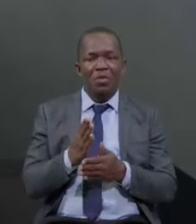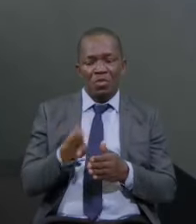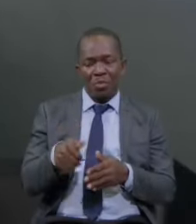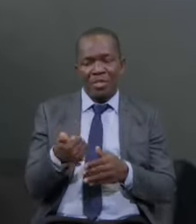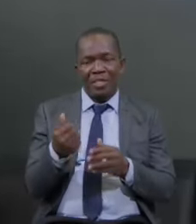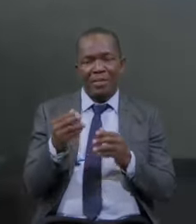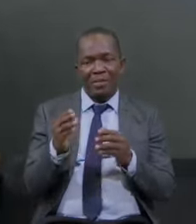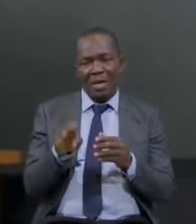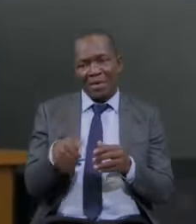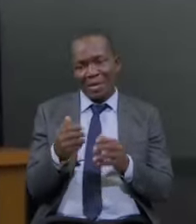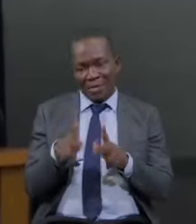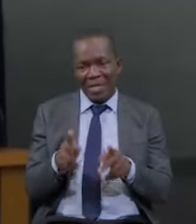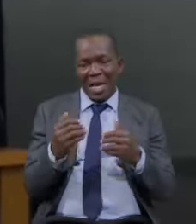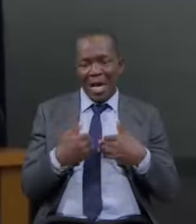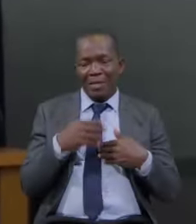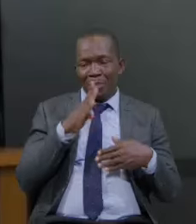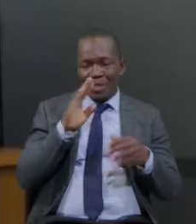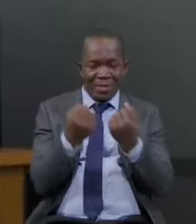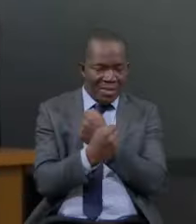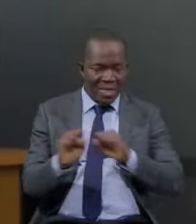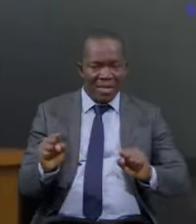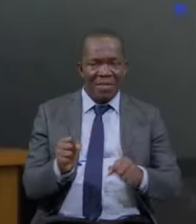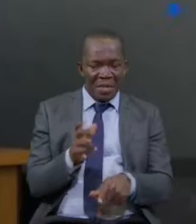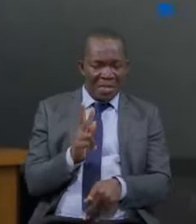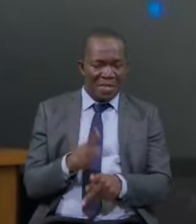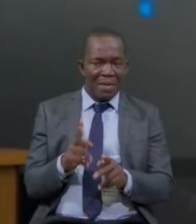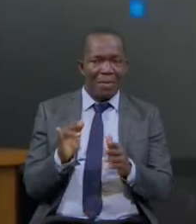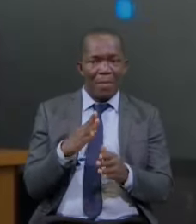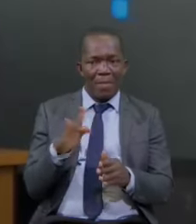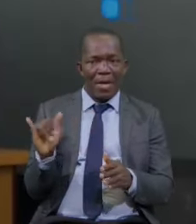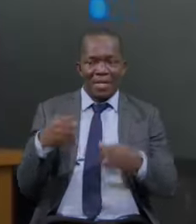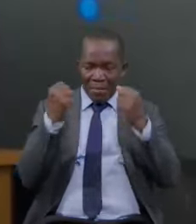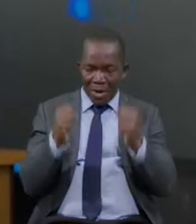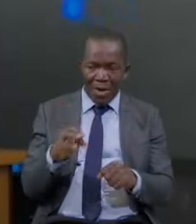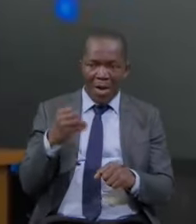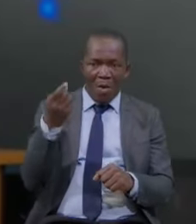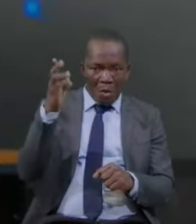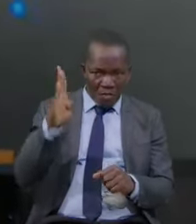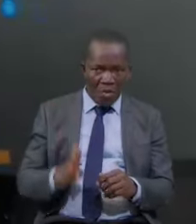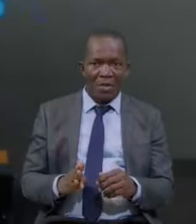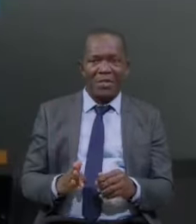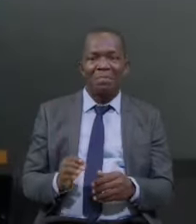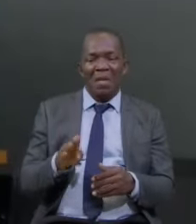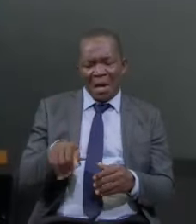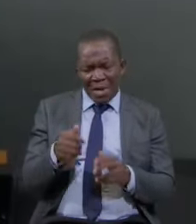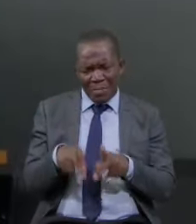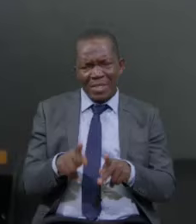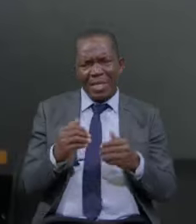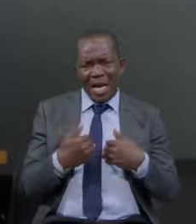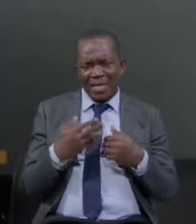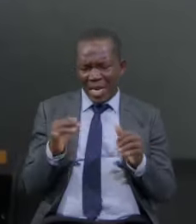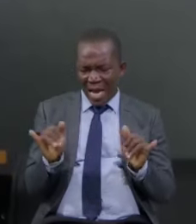Somebody else had had that same trial that you are having now. They had it before, and Christ made them